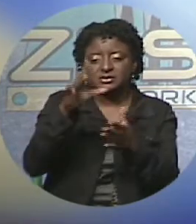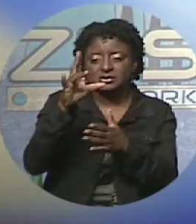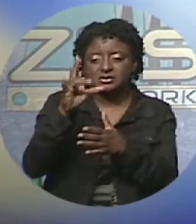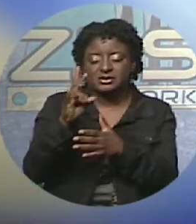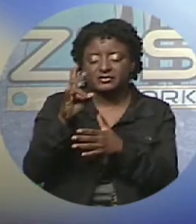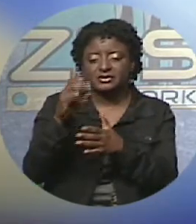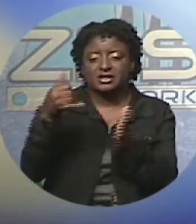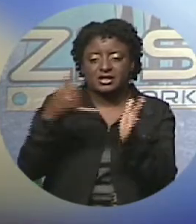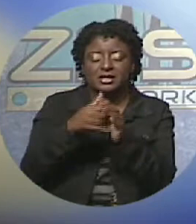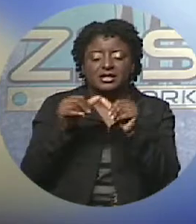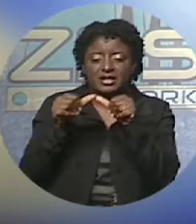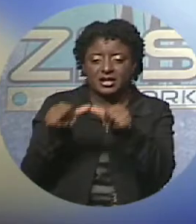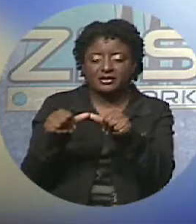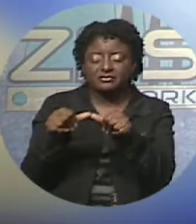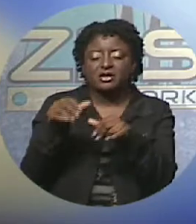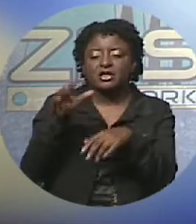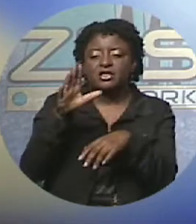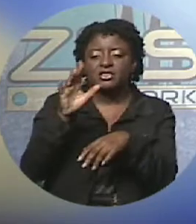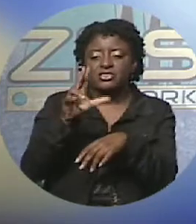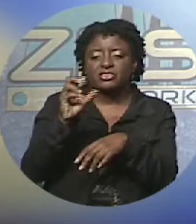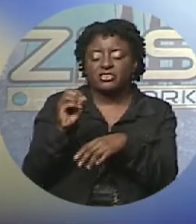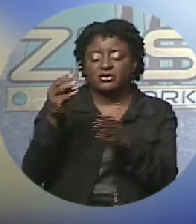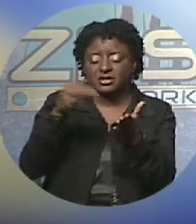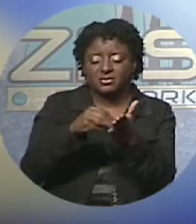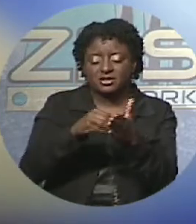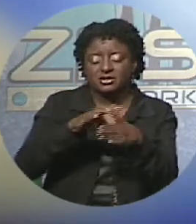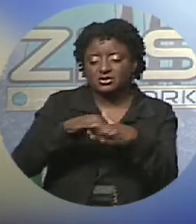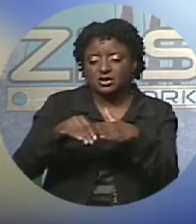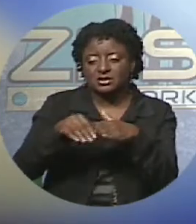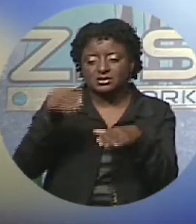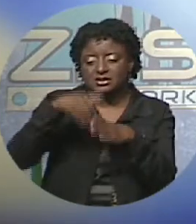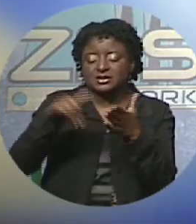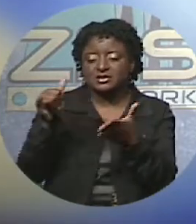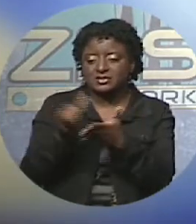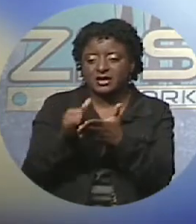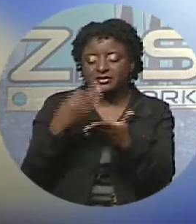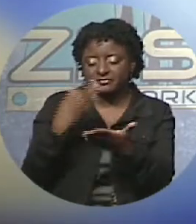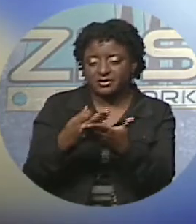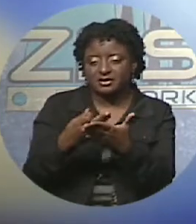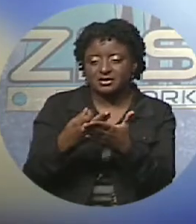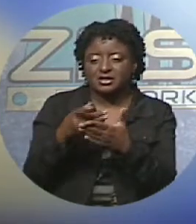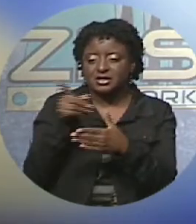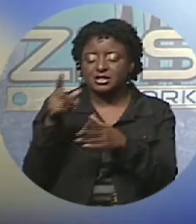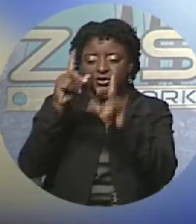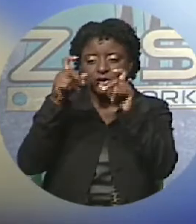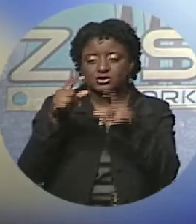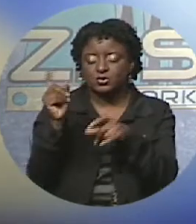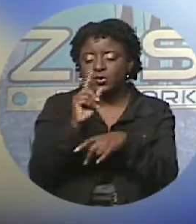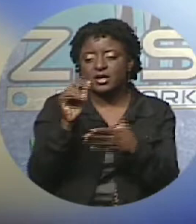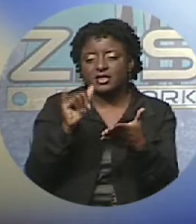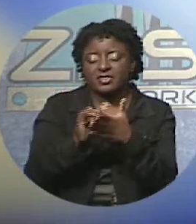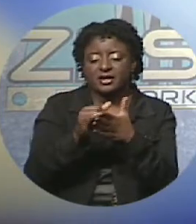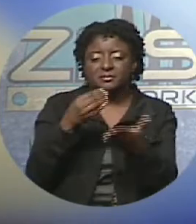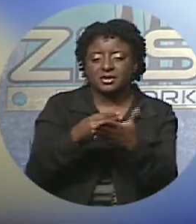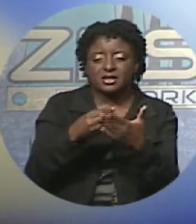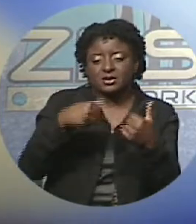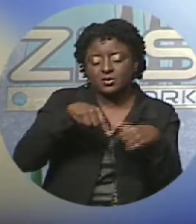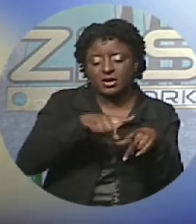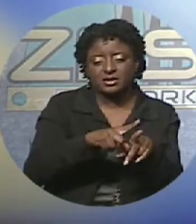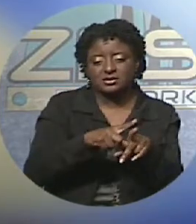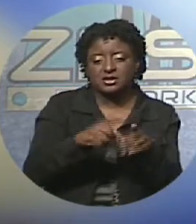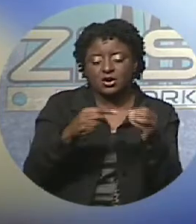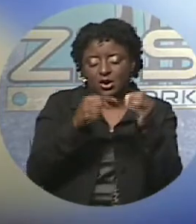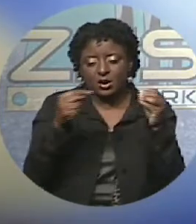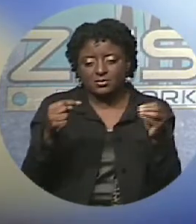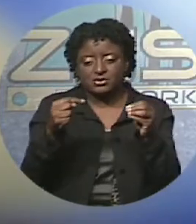it left $30 million in the confiscated assets fund. He questioned where the money went, to which opposition Senate leader, the